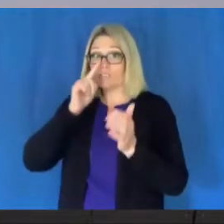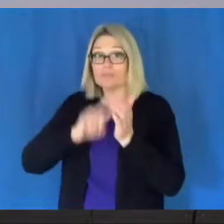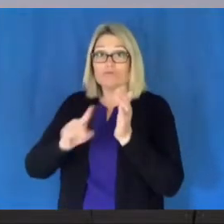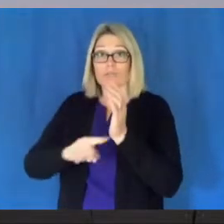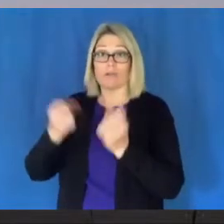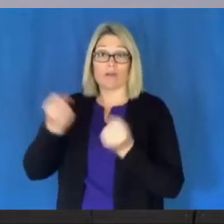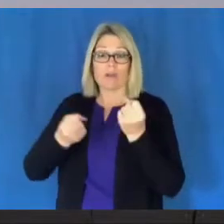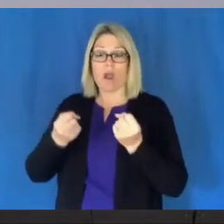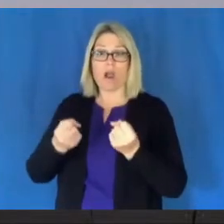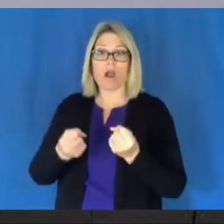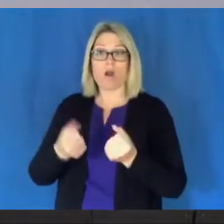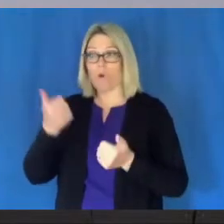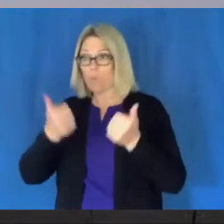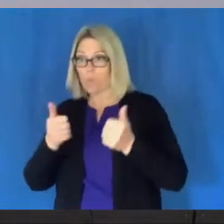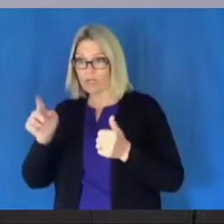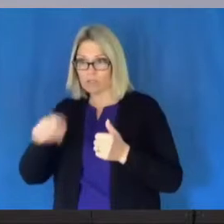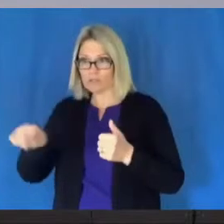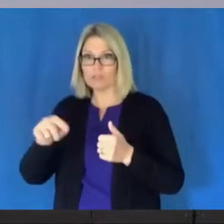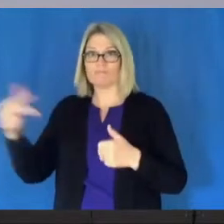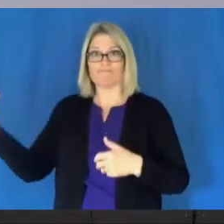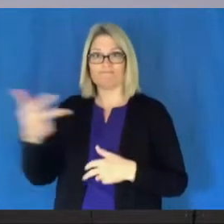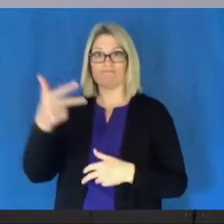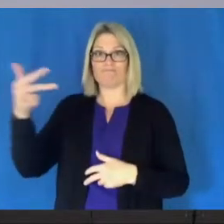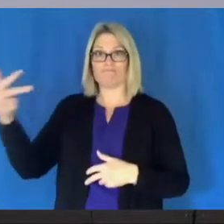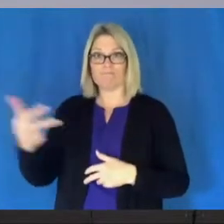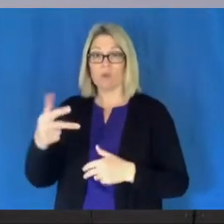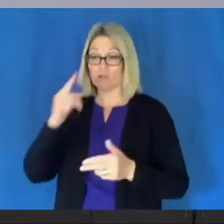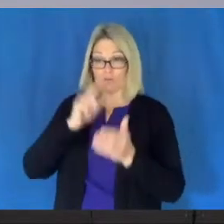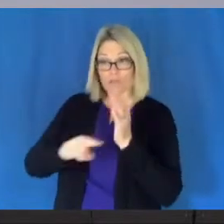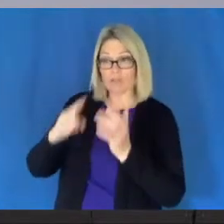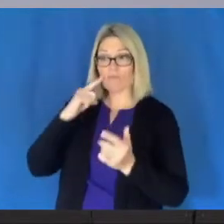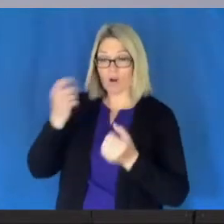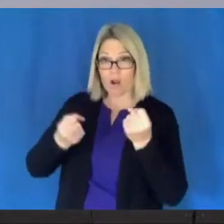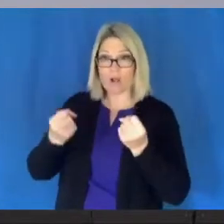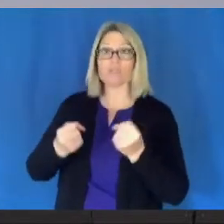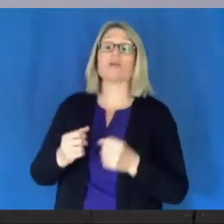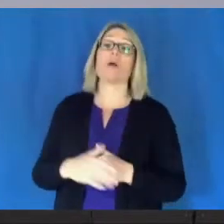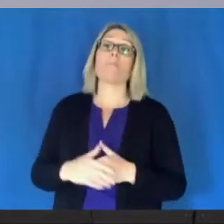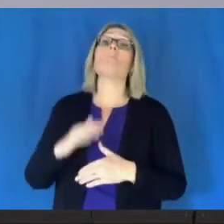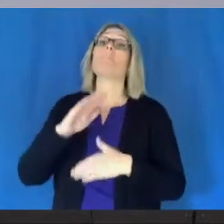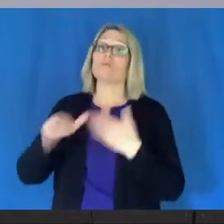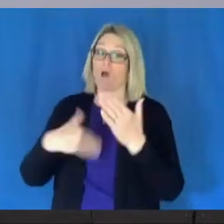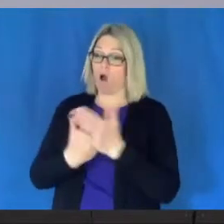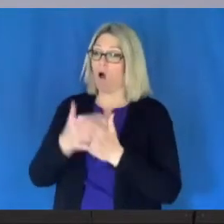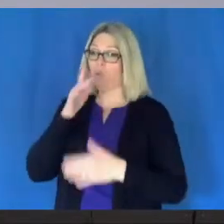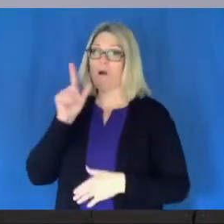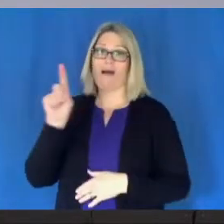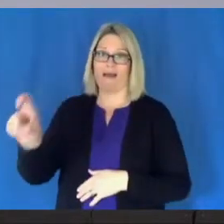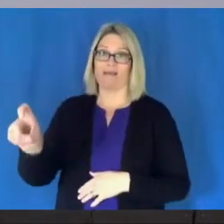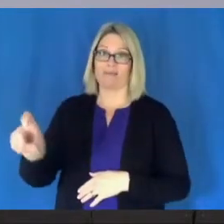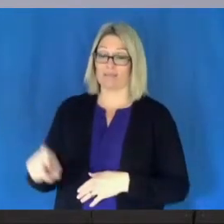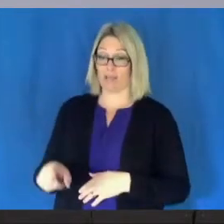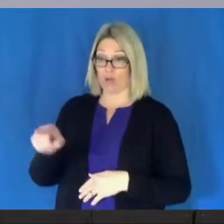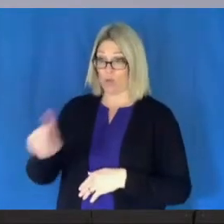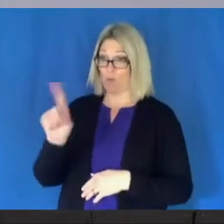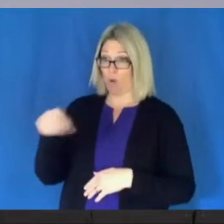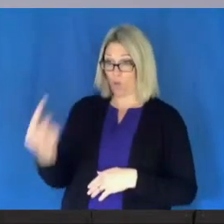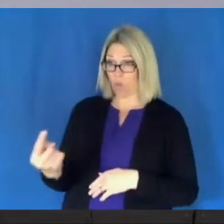are being inspected for other passengers or not. But they are all getting asked if there's anybody else in the